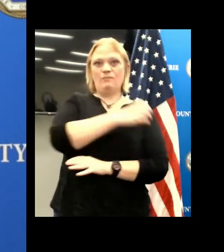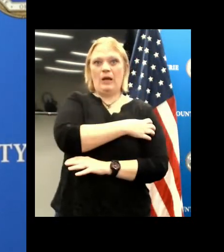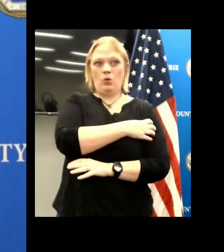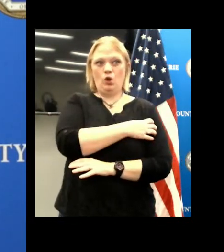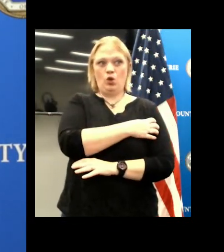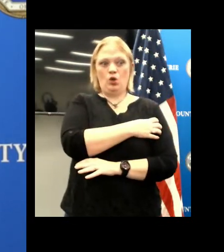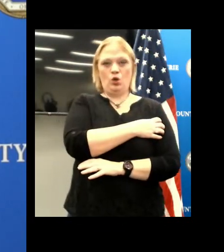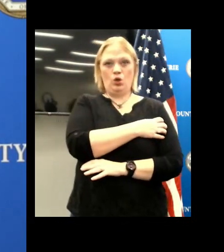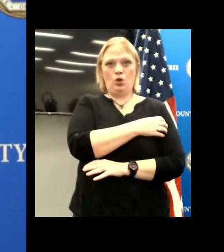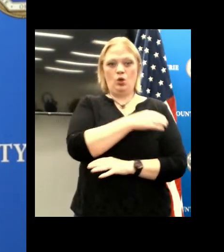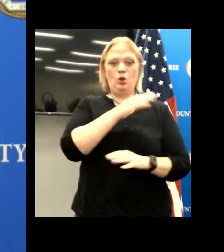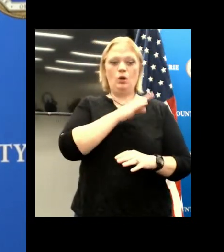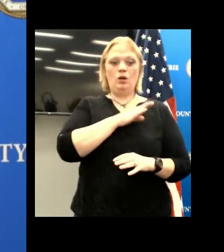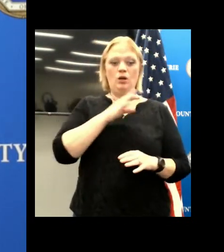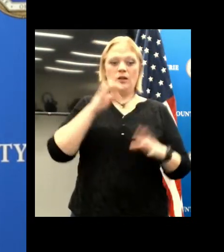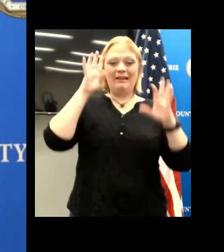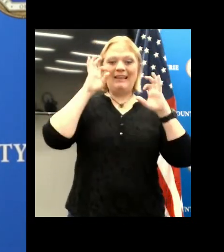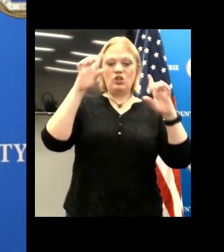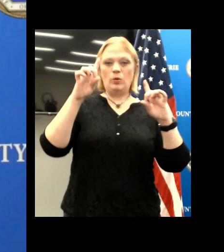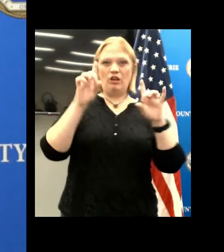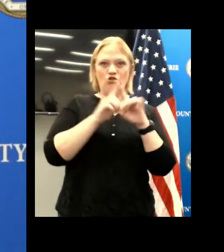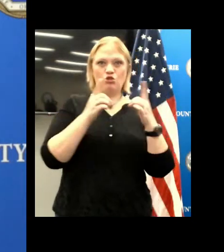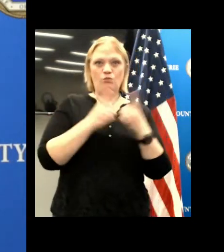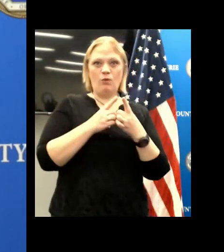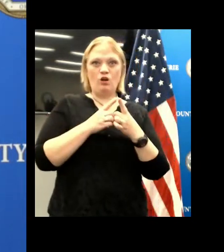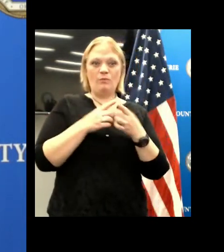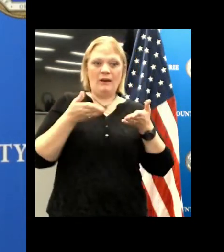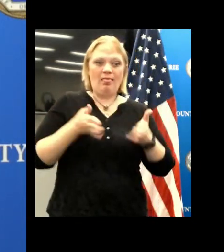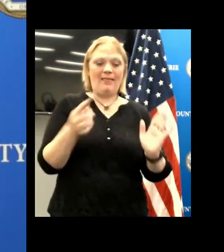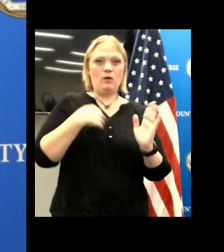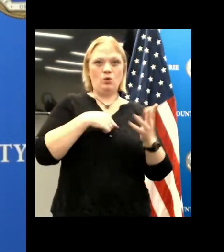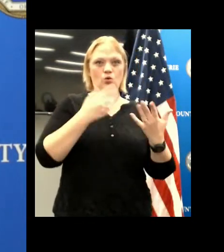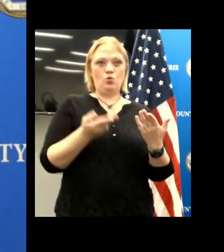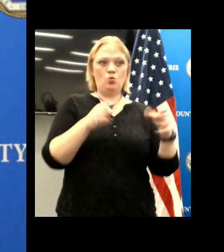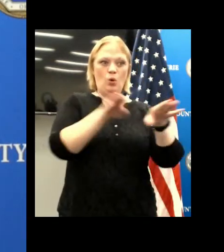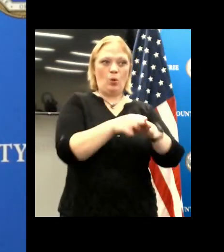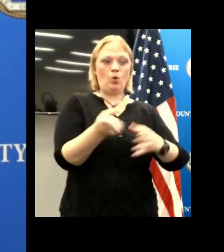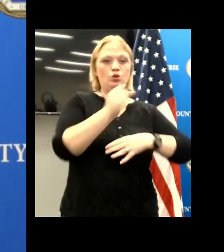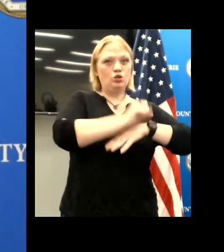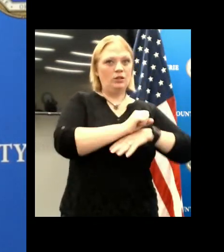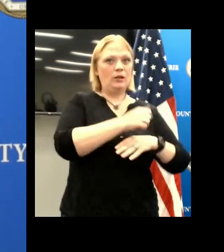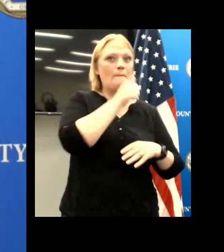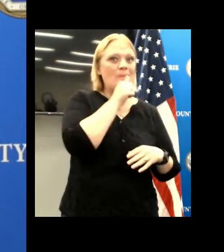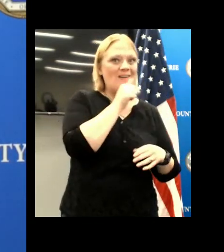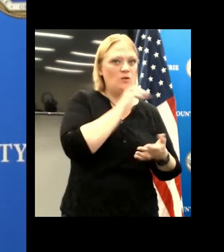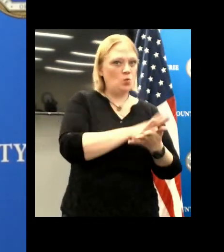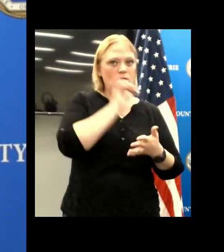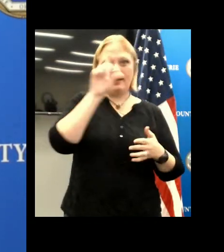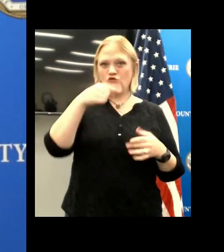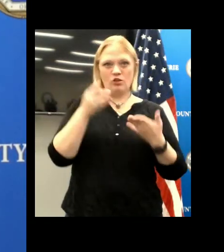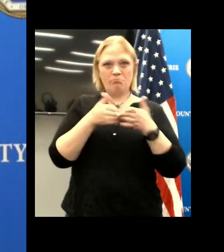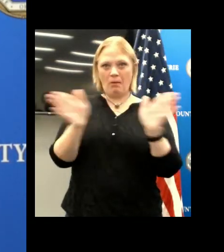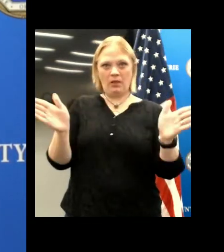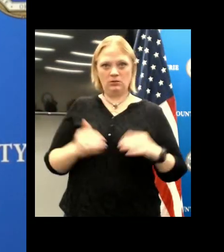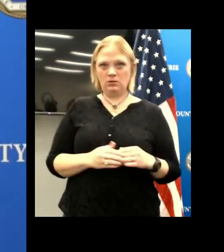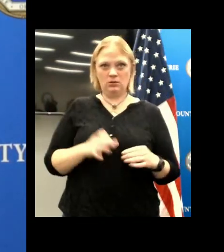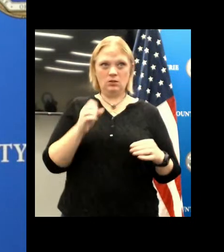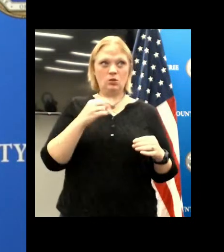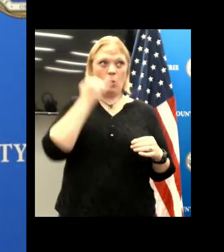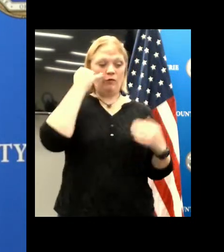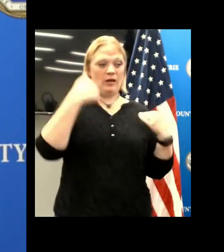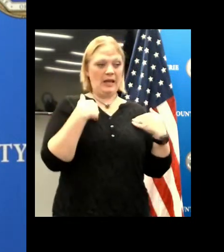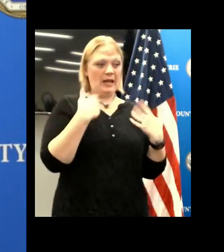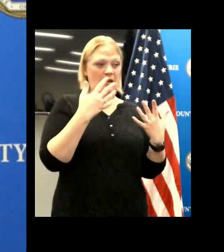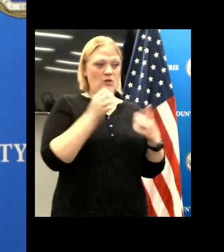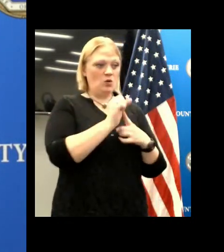of Education Department allows us to shut down these private schools. It's not just public schools. And so when we've had those situations, and I